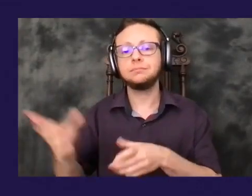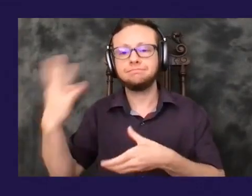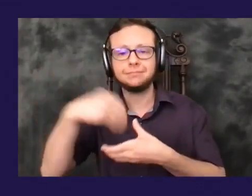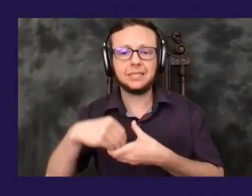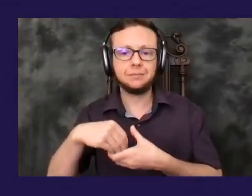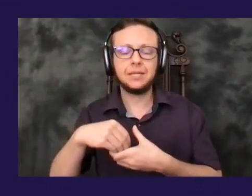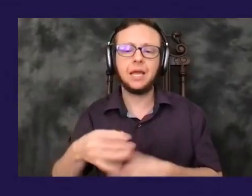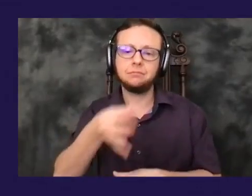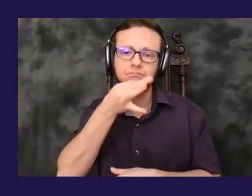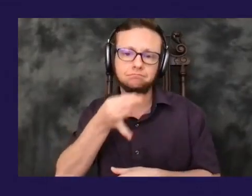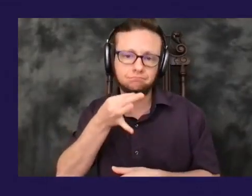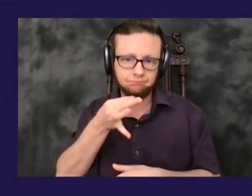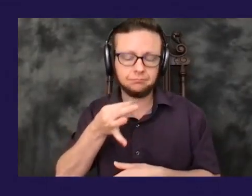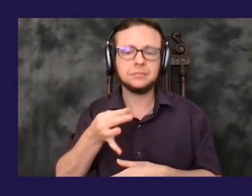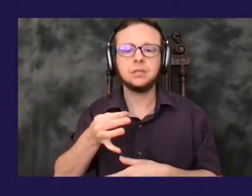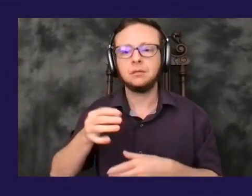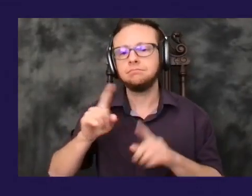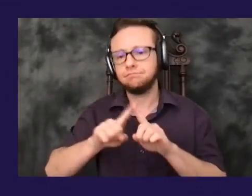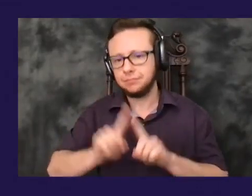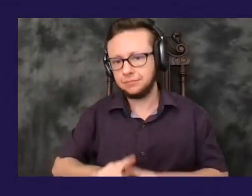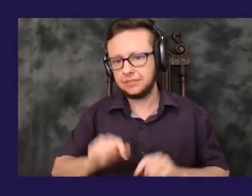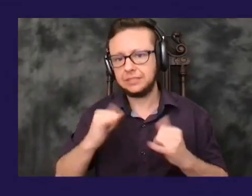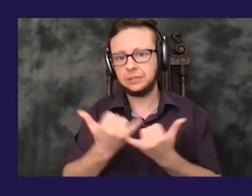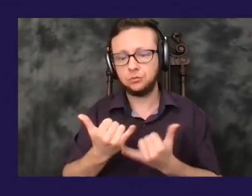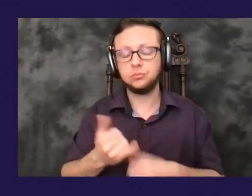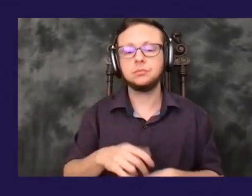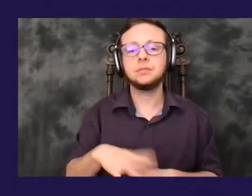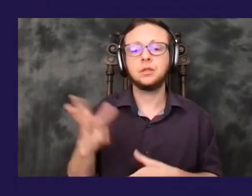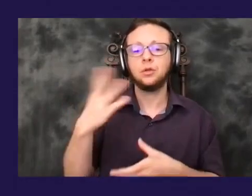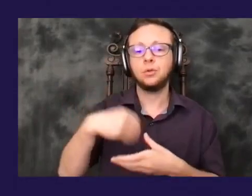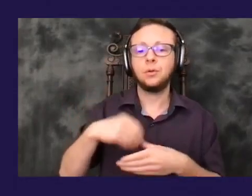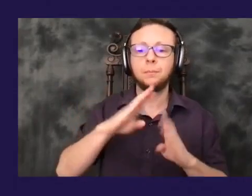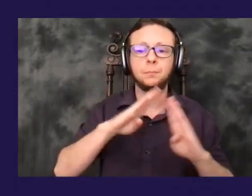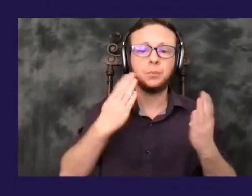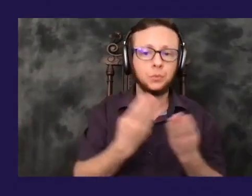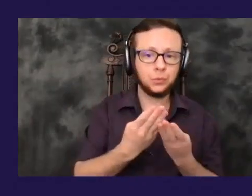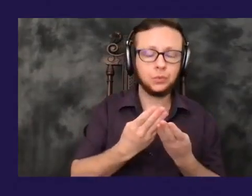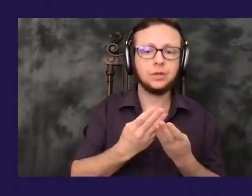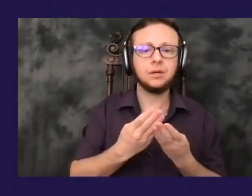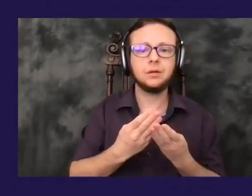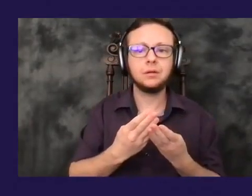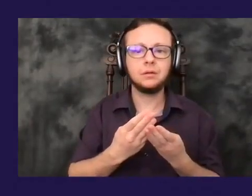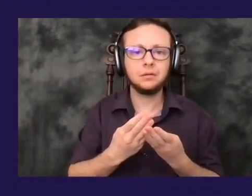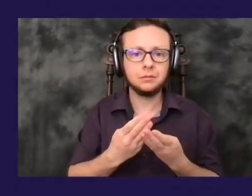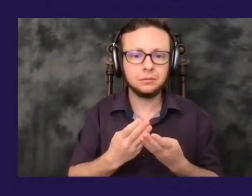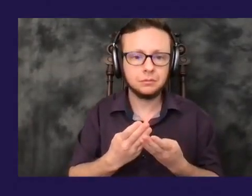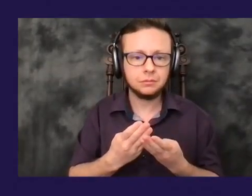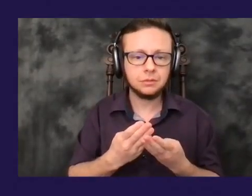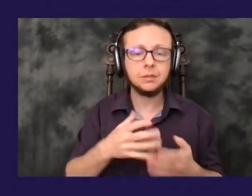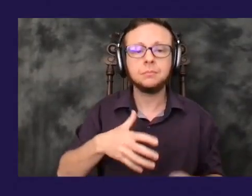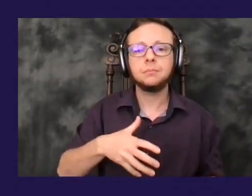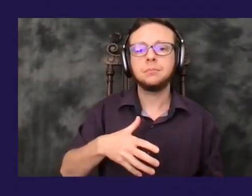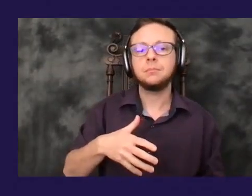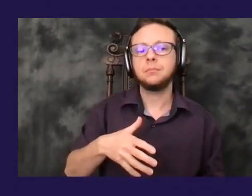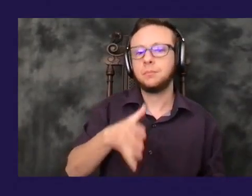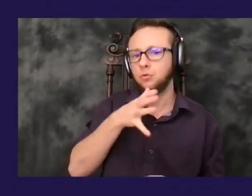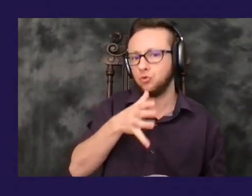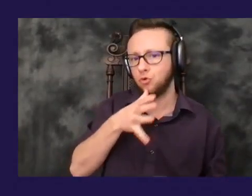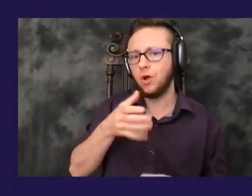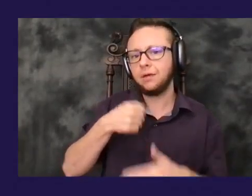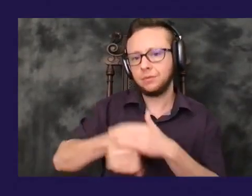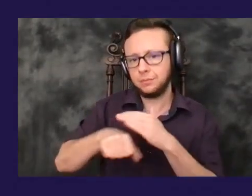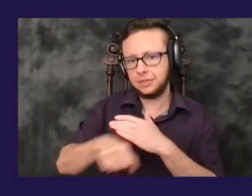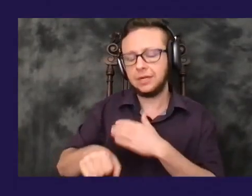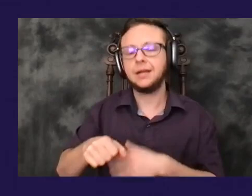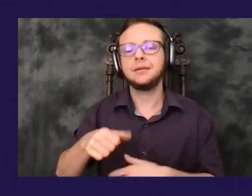experts from across the agency, including the Bureau of Maternal, Infant, and Reproductive Health, School Health, and the